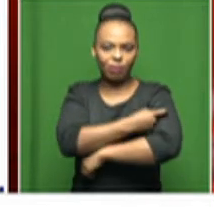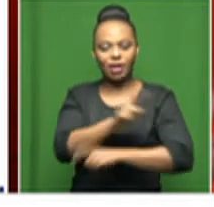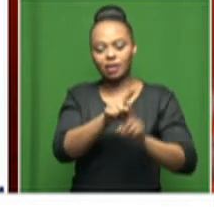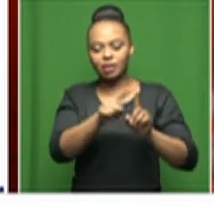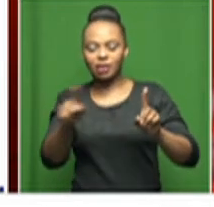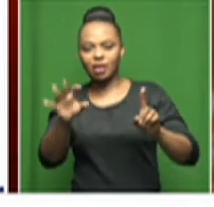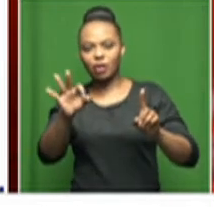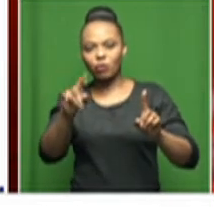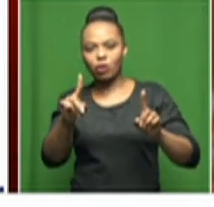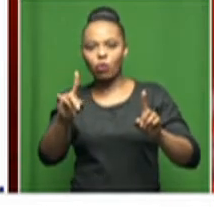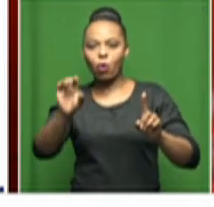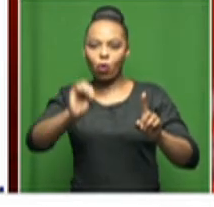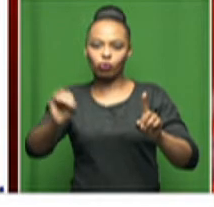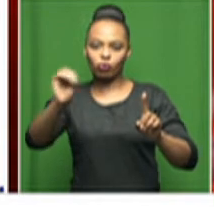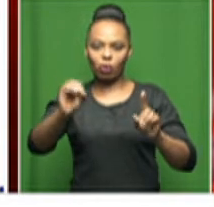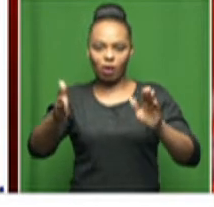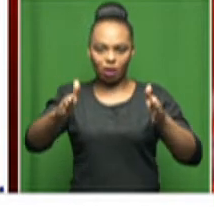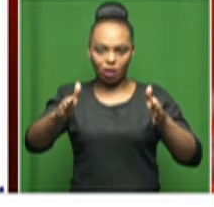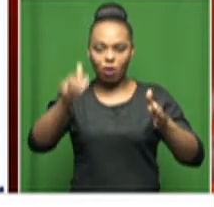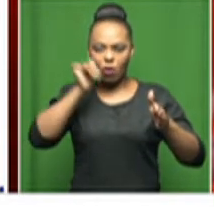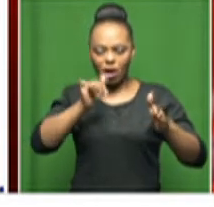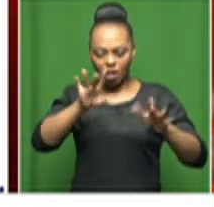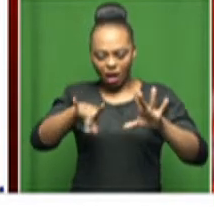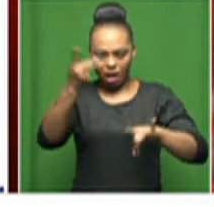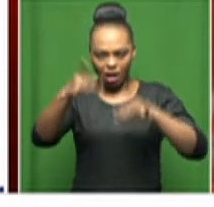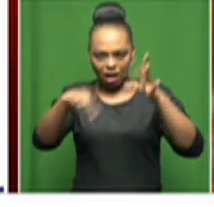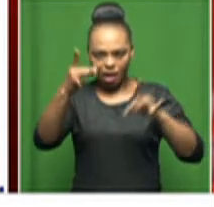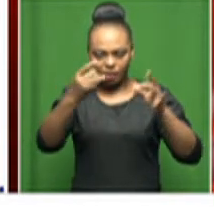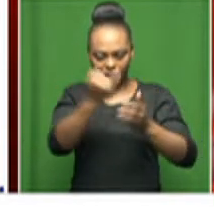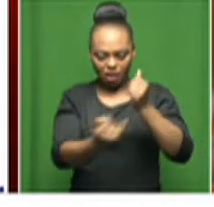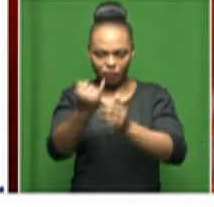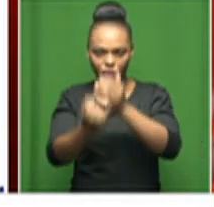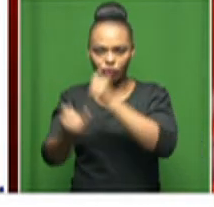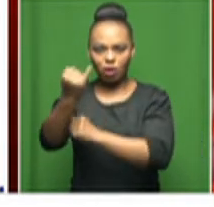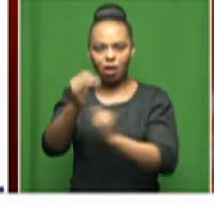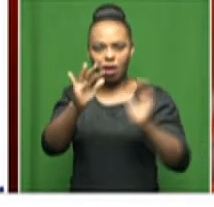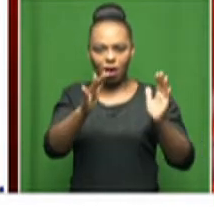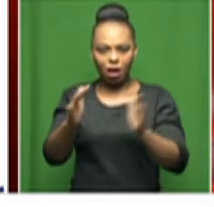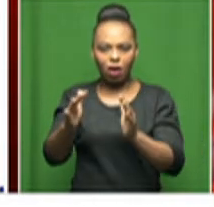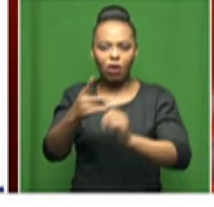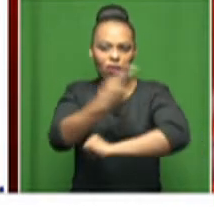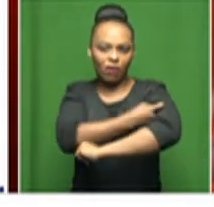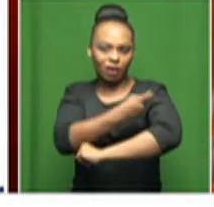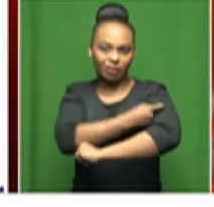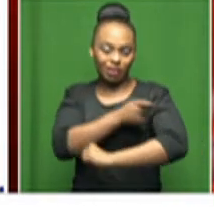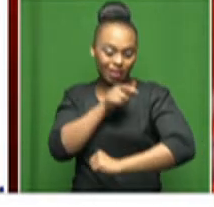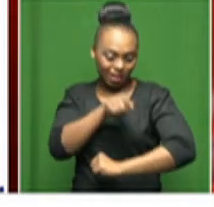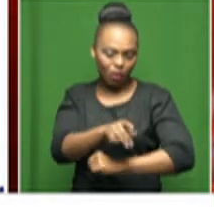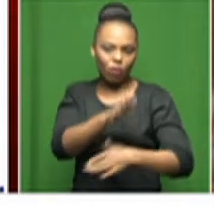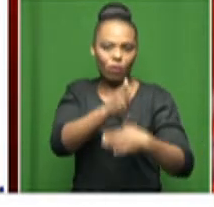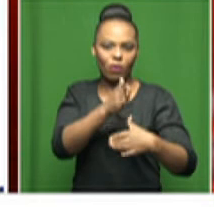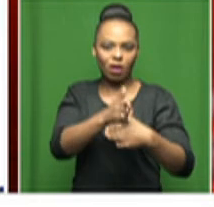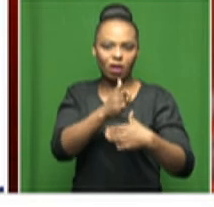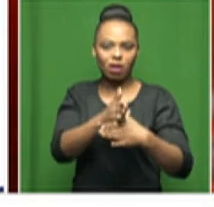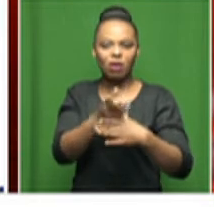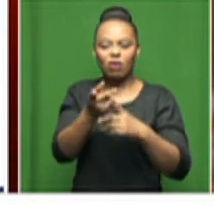of October, when we analyzed the individuals in terms of how well the vaccine worked against the